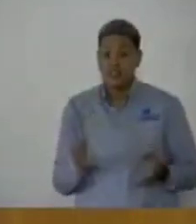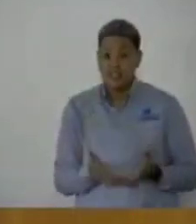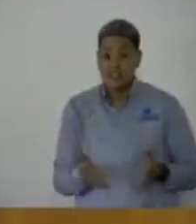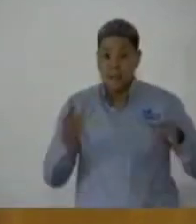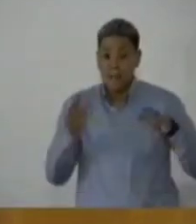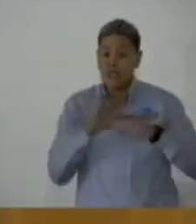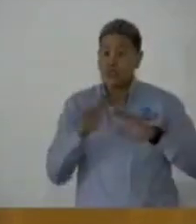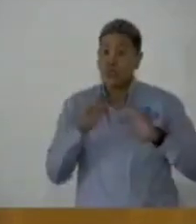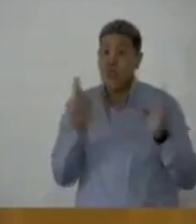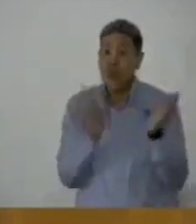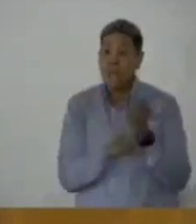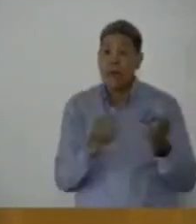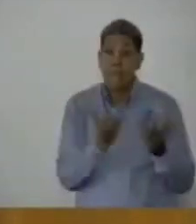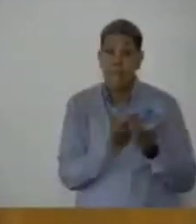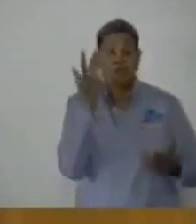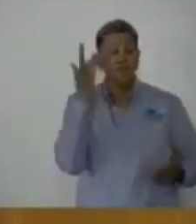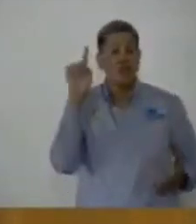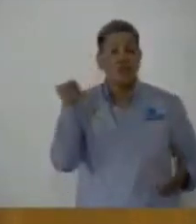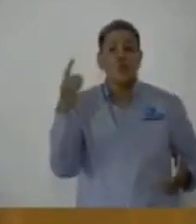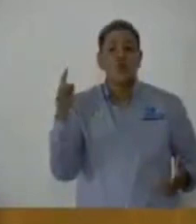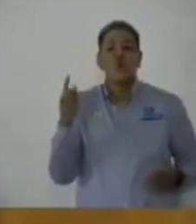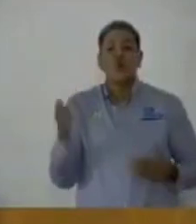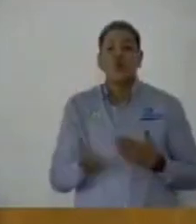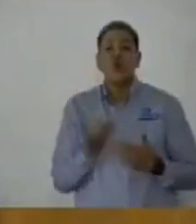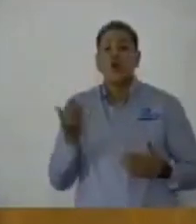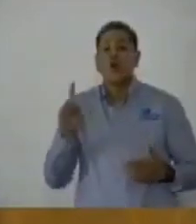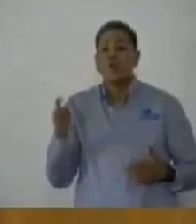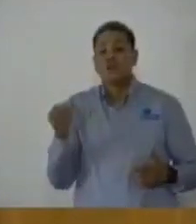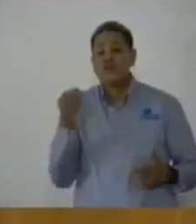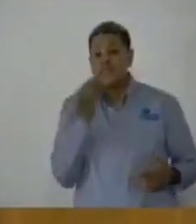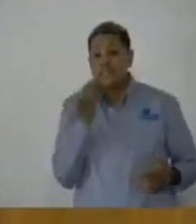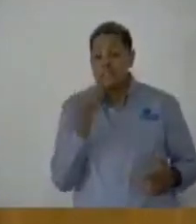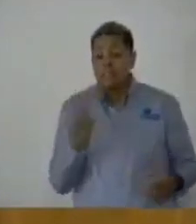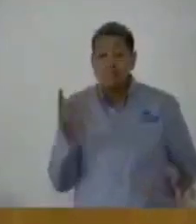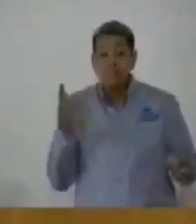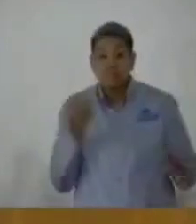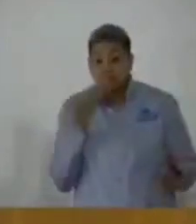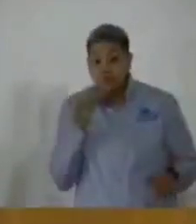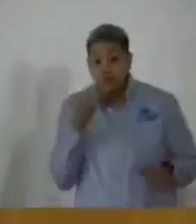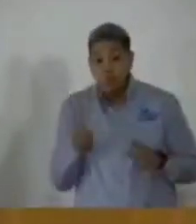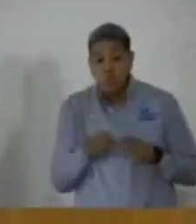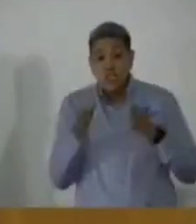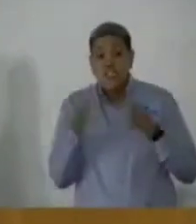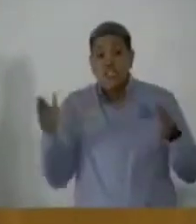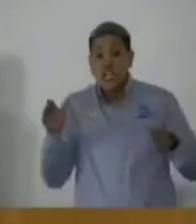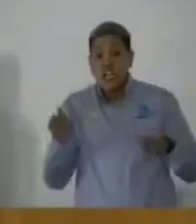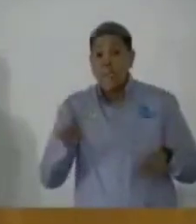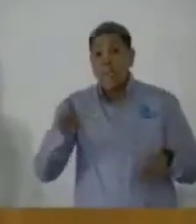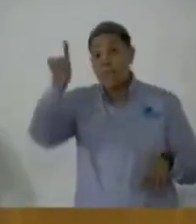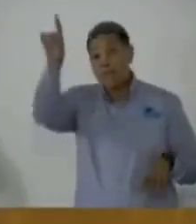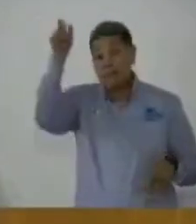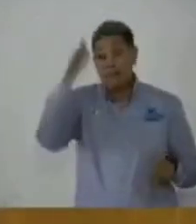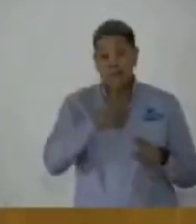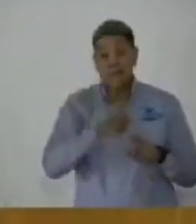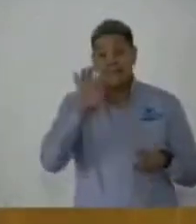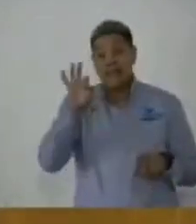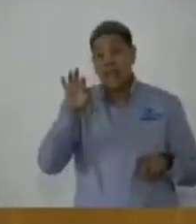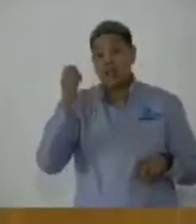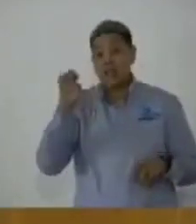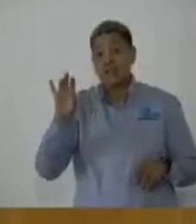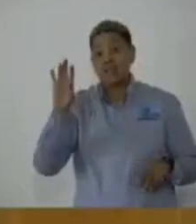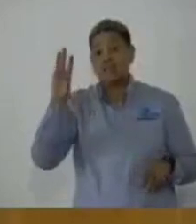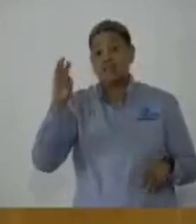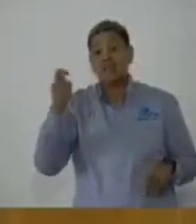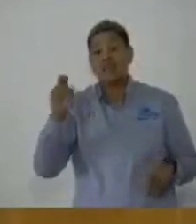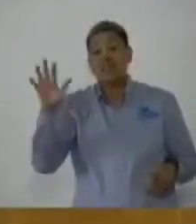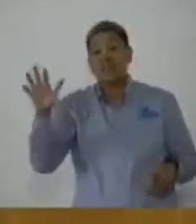apply to because they only almost eat food. So sometime when the general inflation is at 9 or 6 or